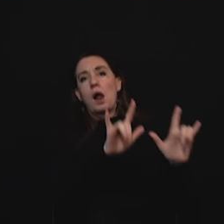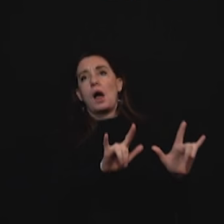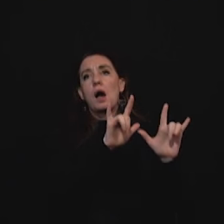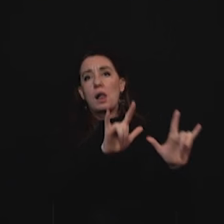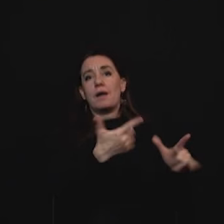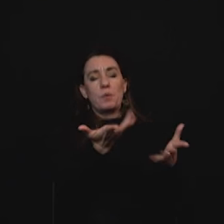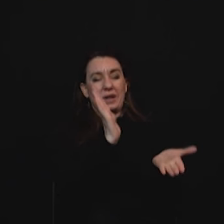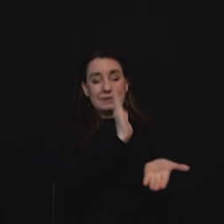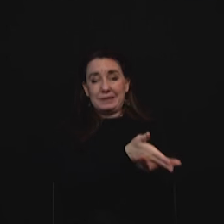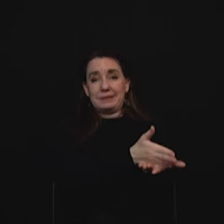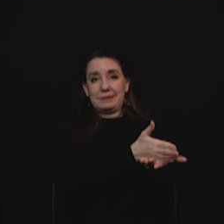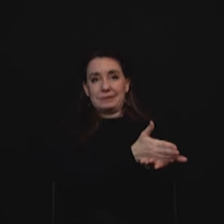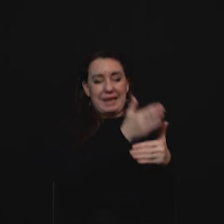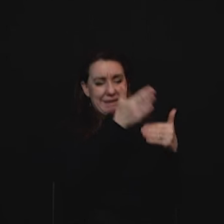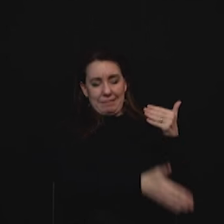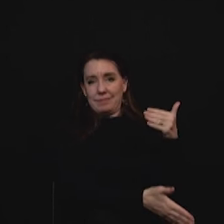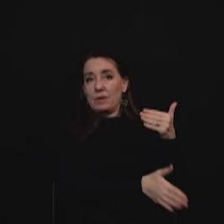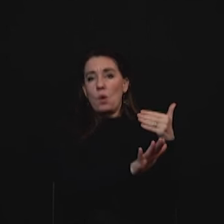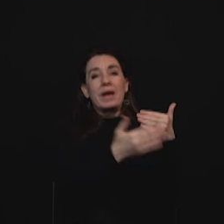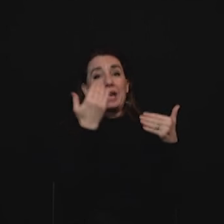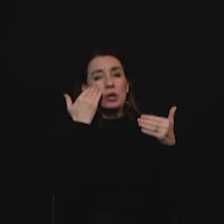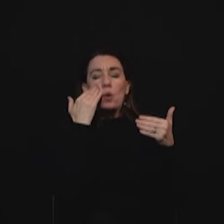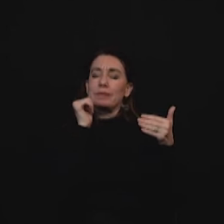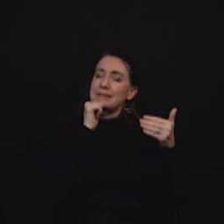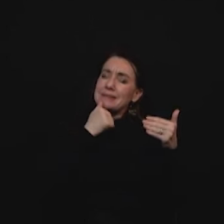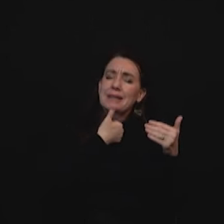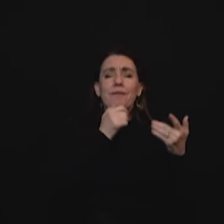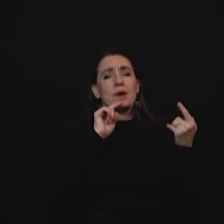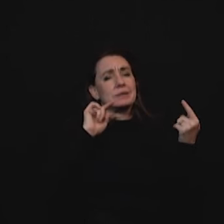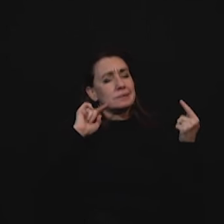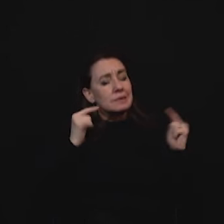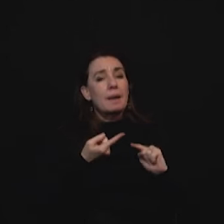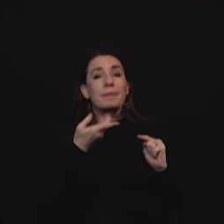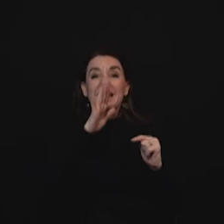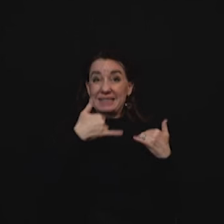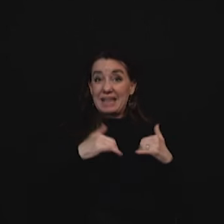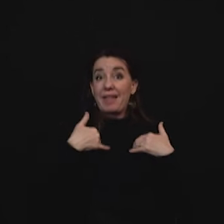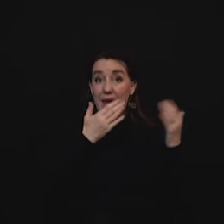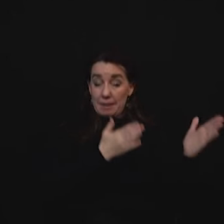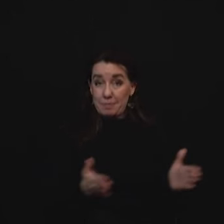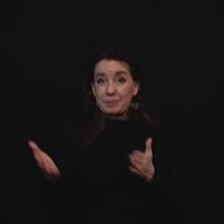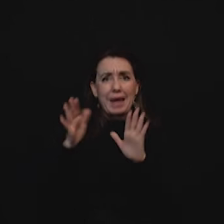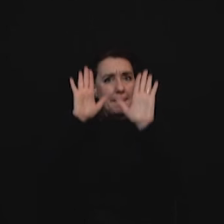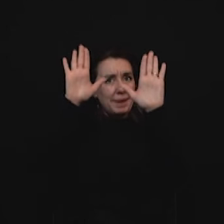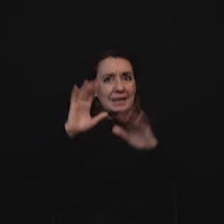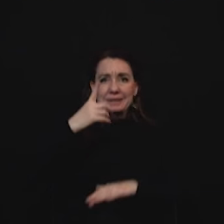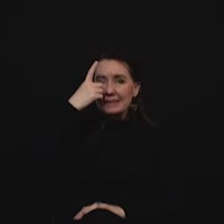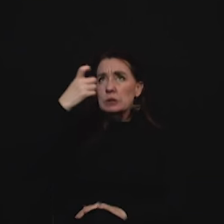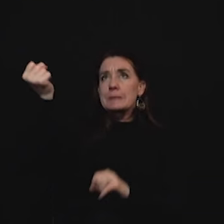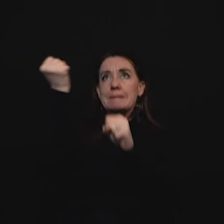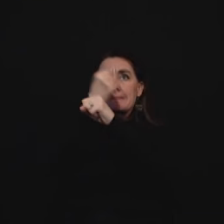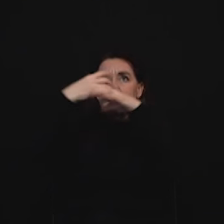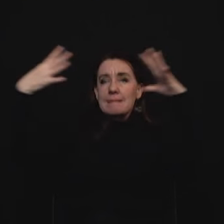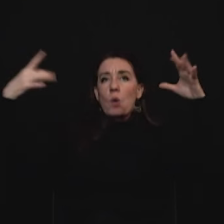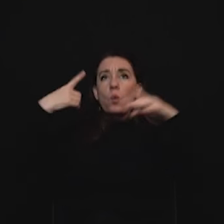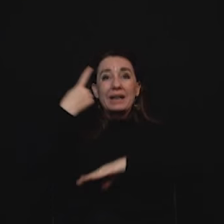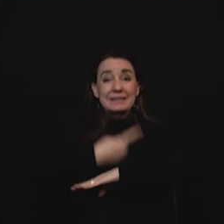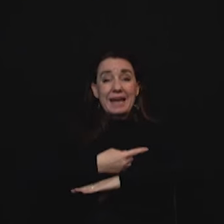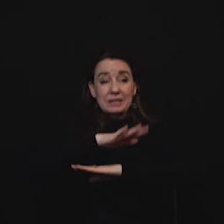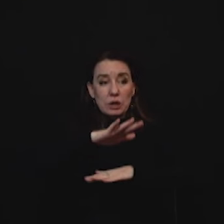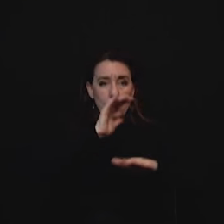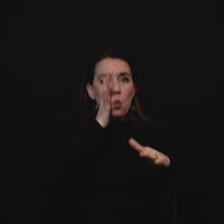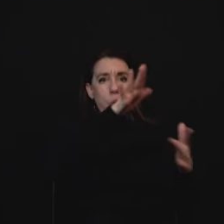there. Even though he knew he would suffer, God had a plan, a magnificent dream. One day he would get his